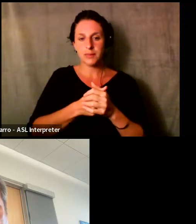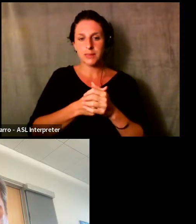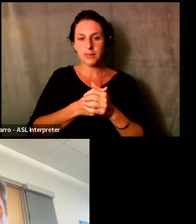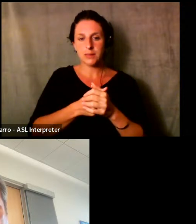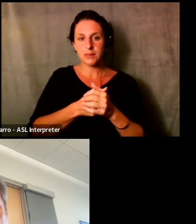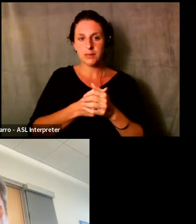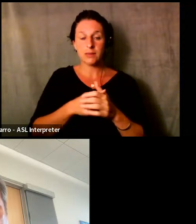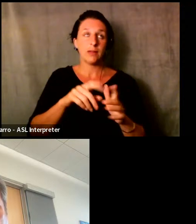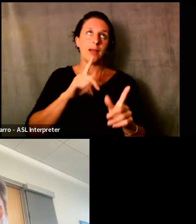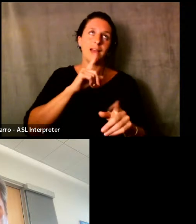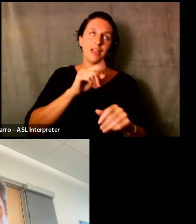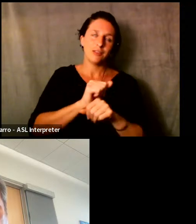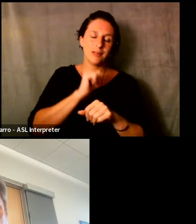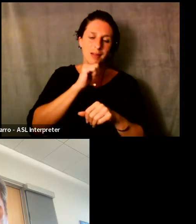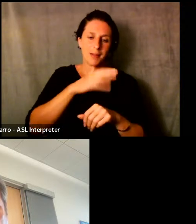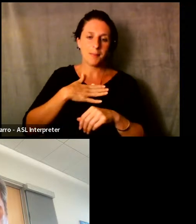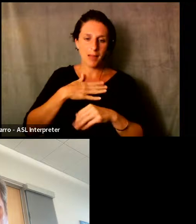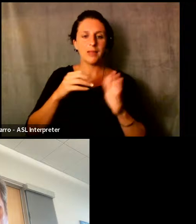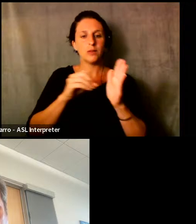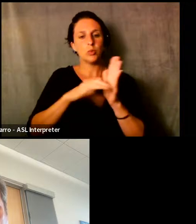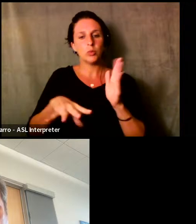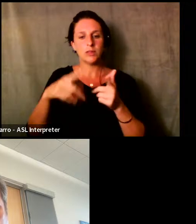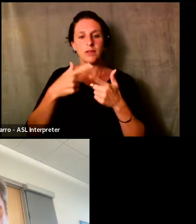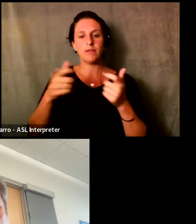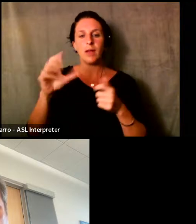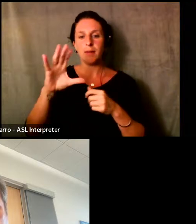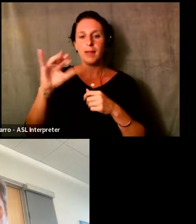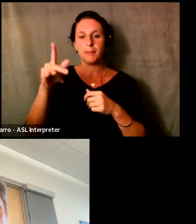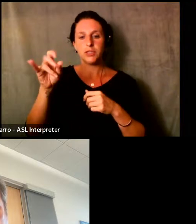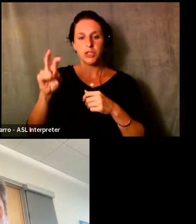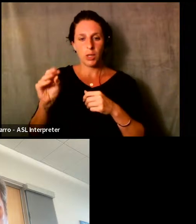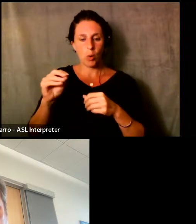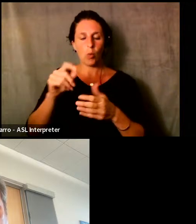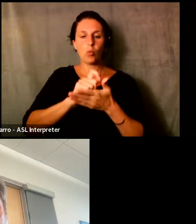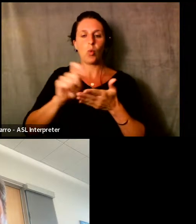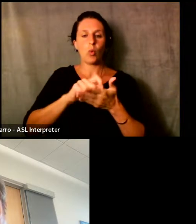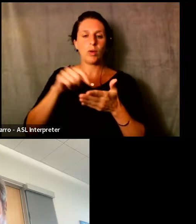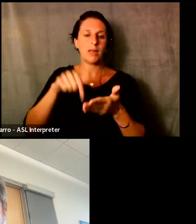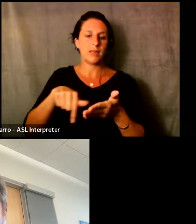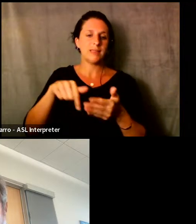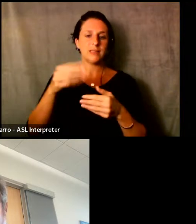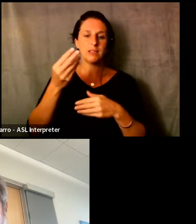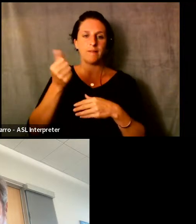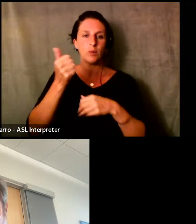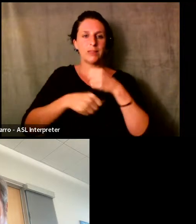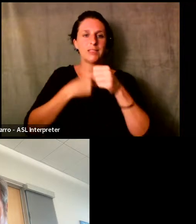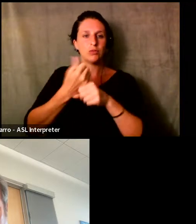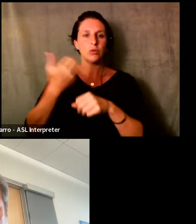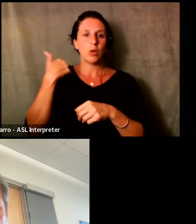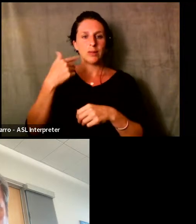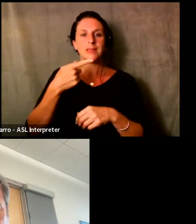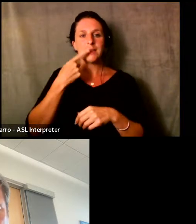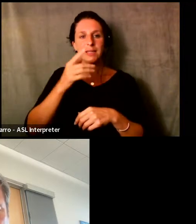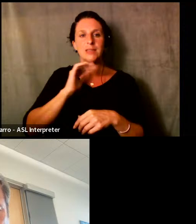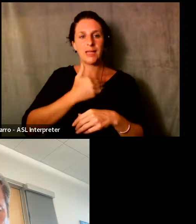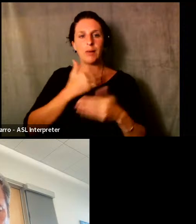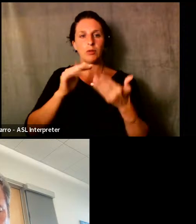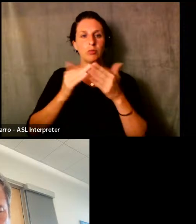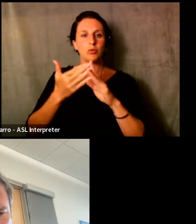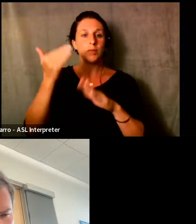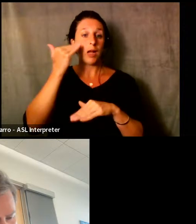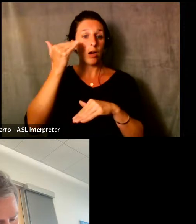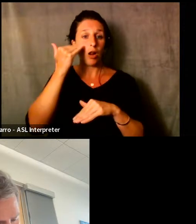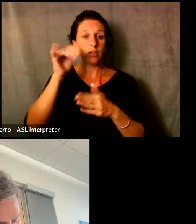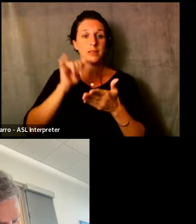Actually, it's not mine. The students from Cappuccino wrote this a couple of years ago. It says that our community